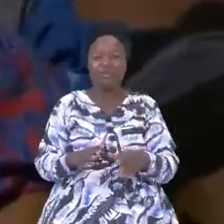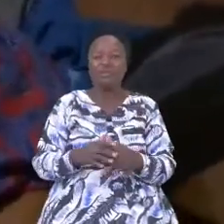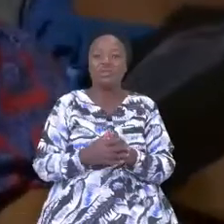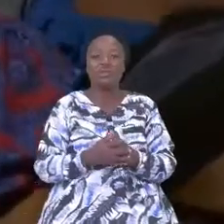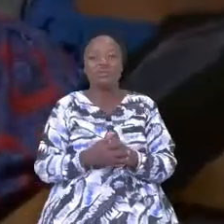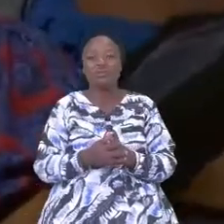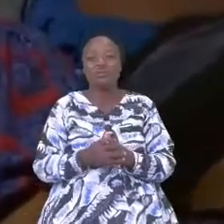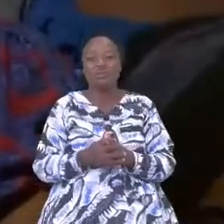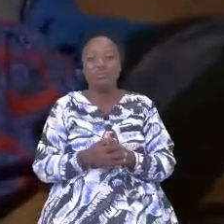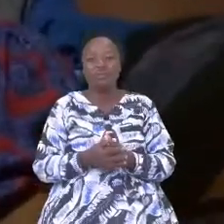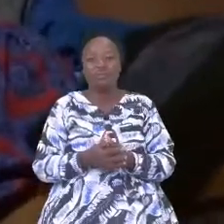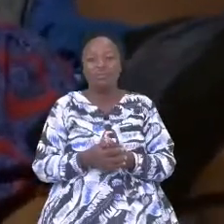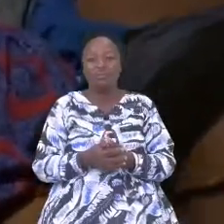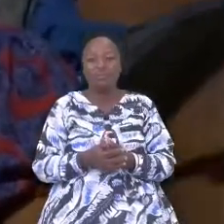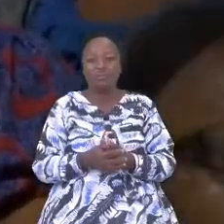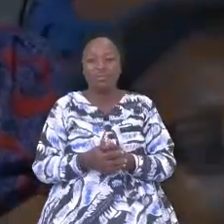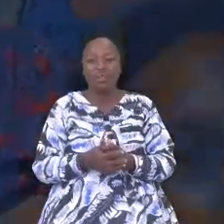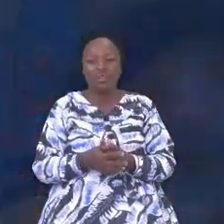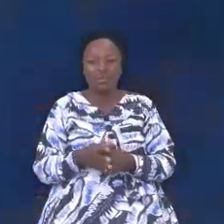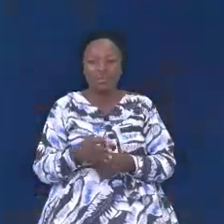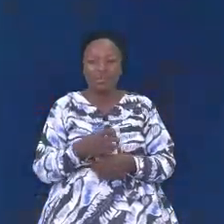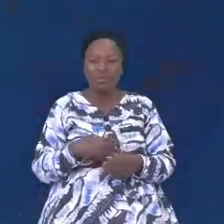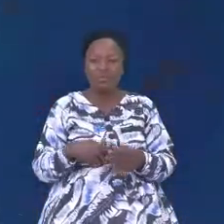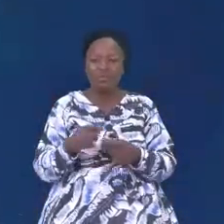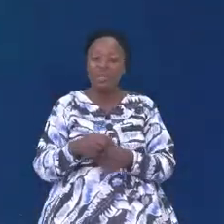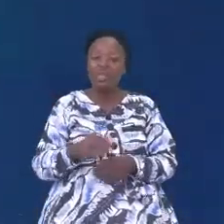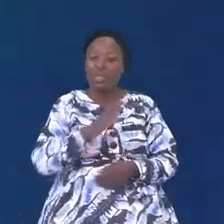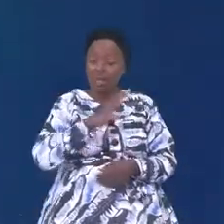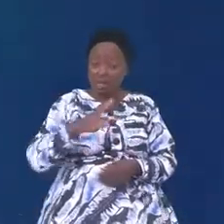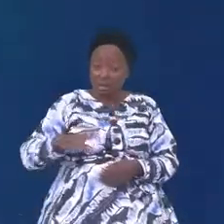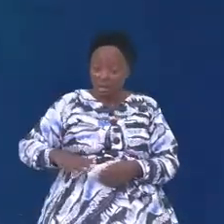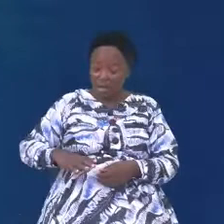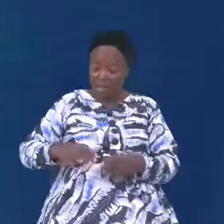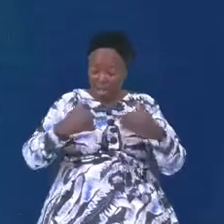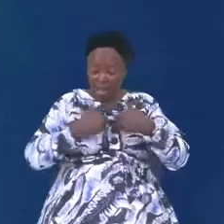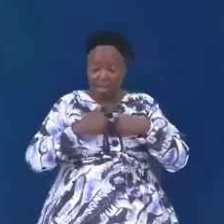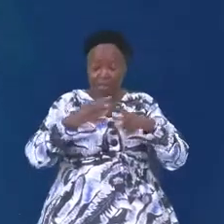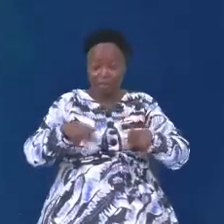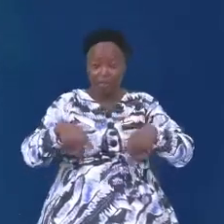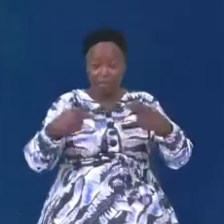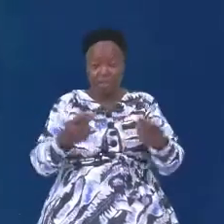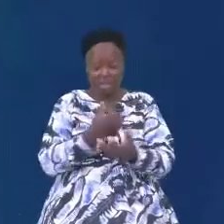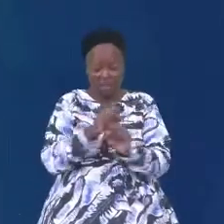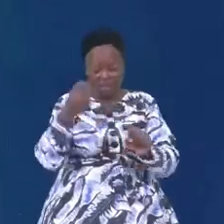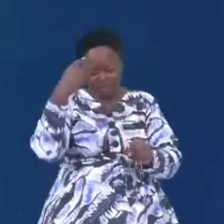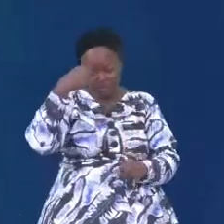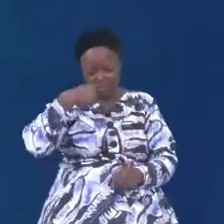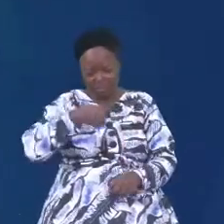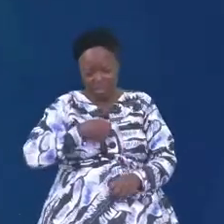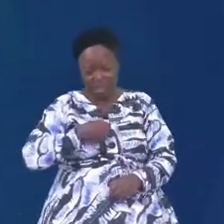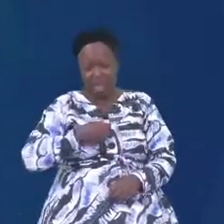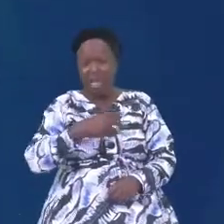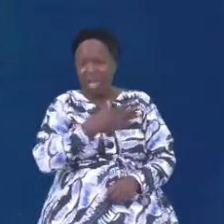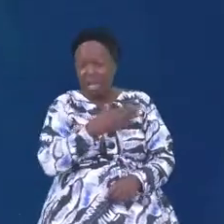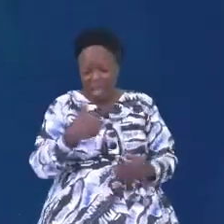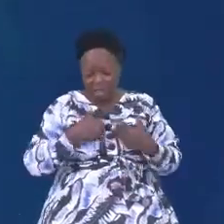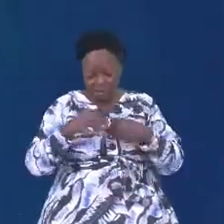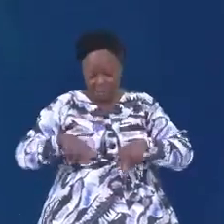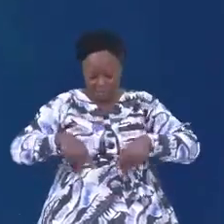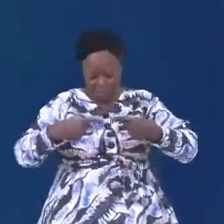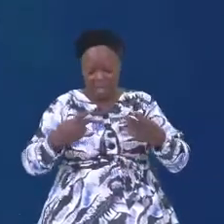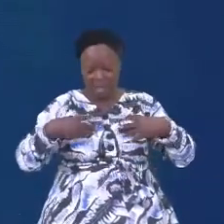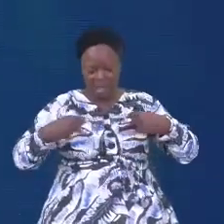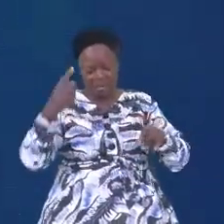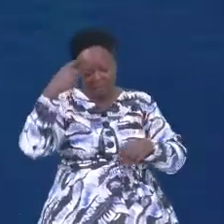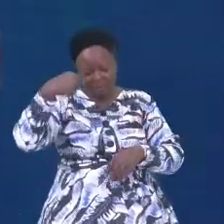the same thing about yourself. Christ has provided salvation for me, has provided healing for me, has